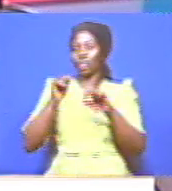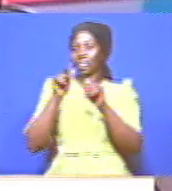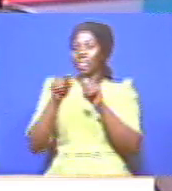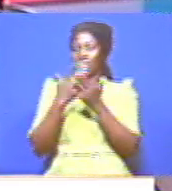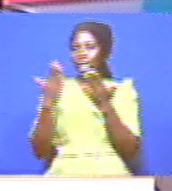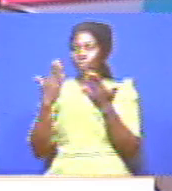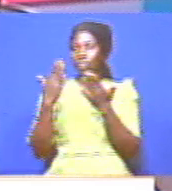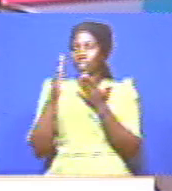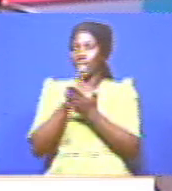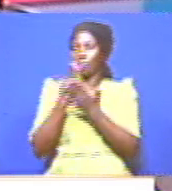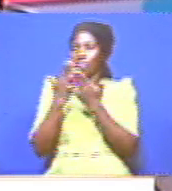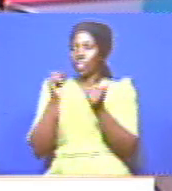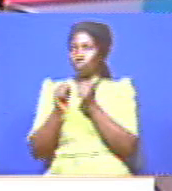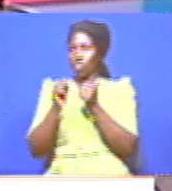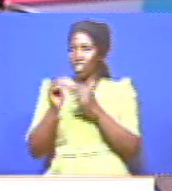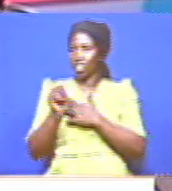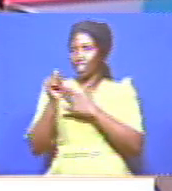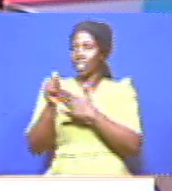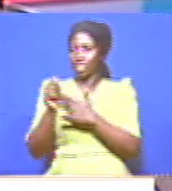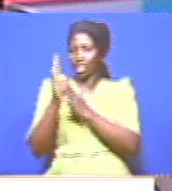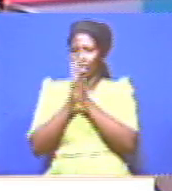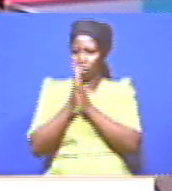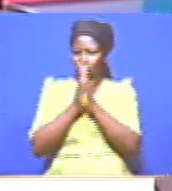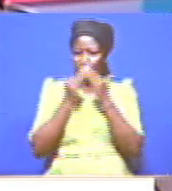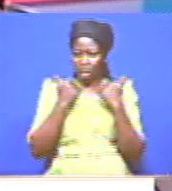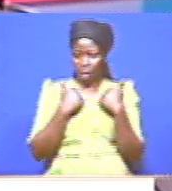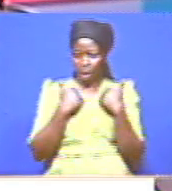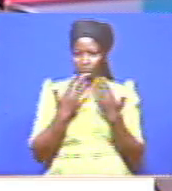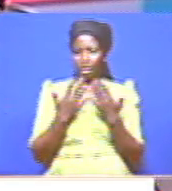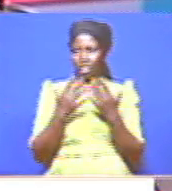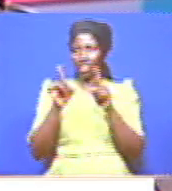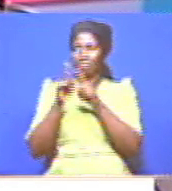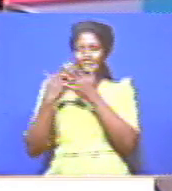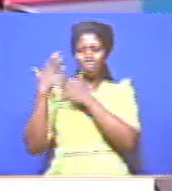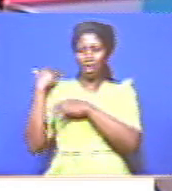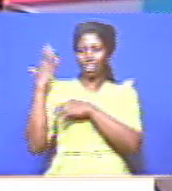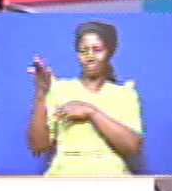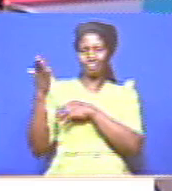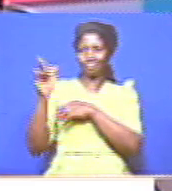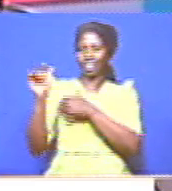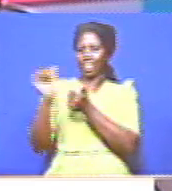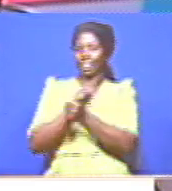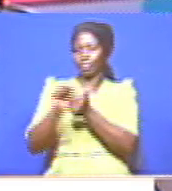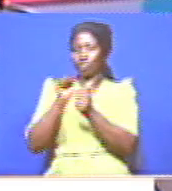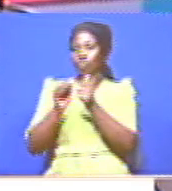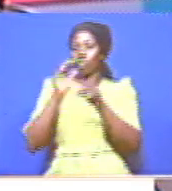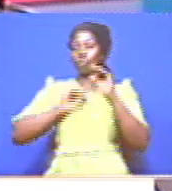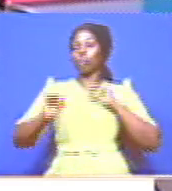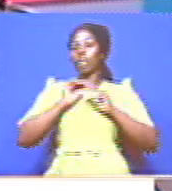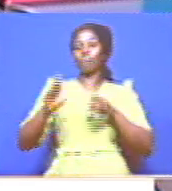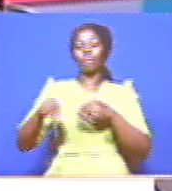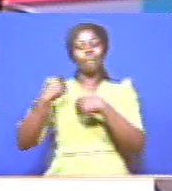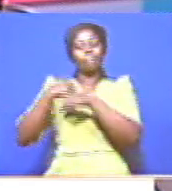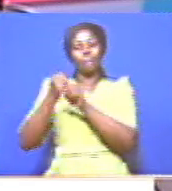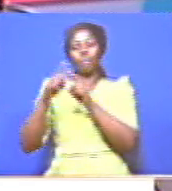actually drives me. Mm-hmm. Of course, at the back of that is the damage that the corruption causes to the society and the